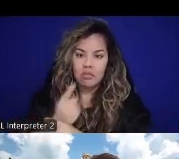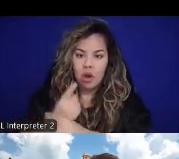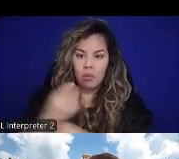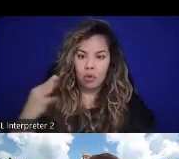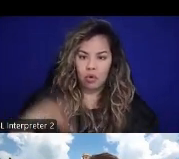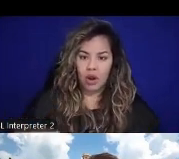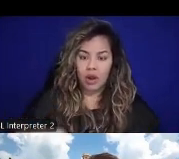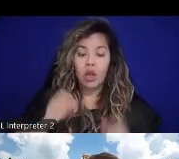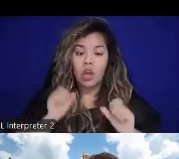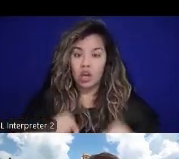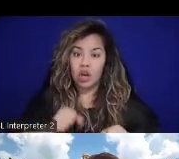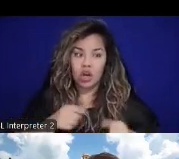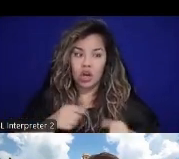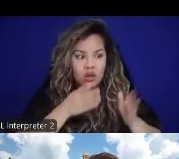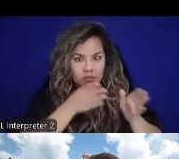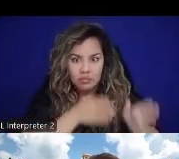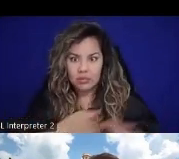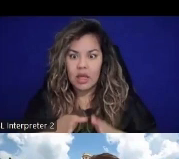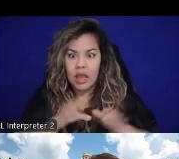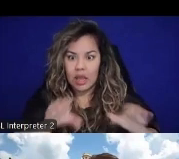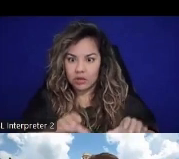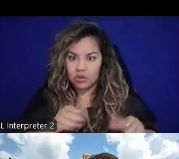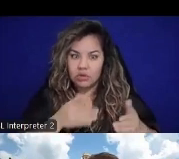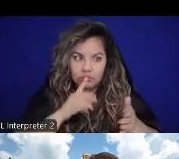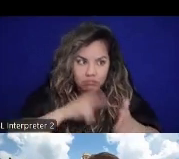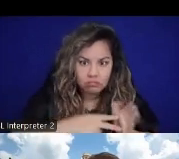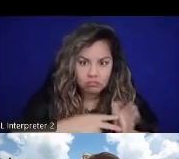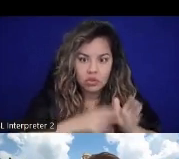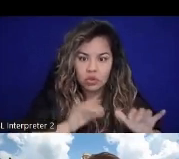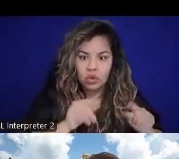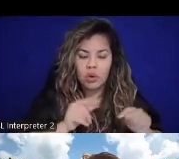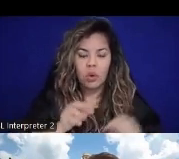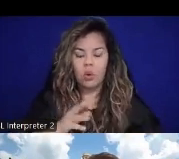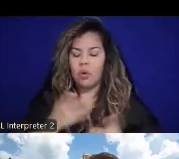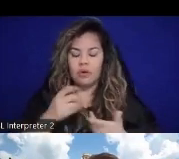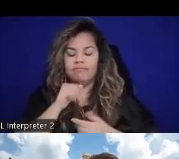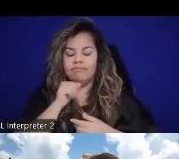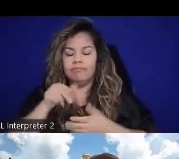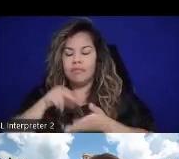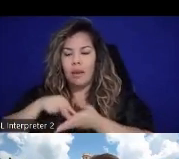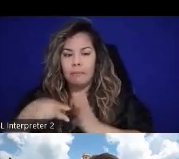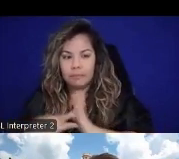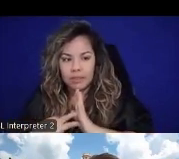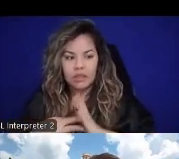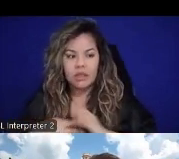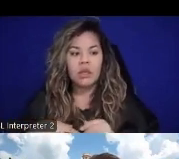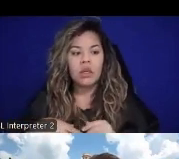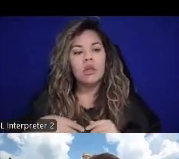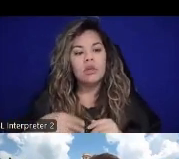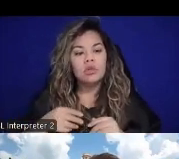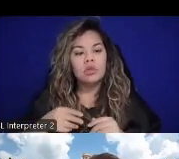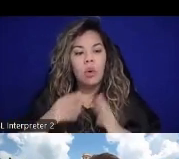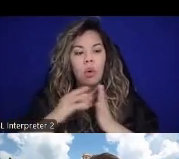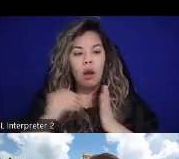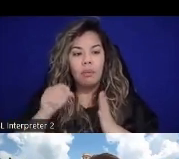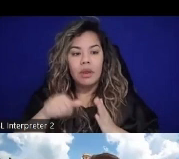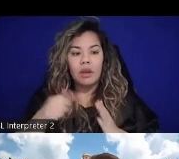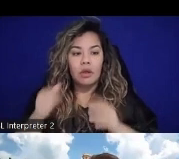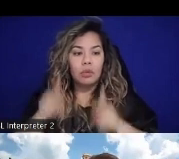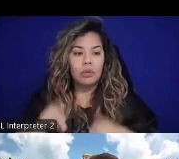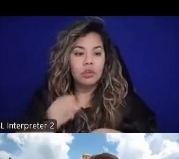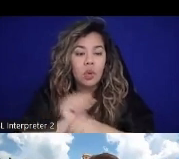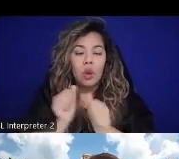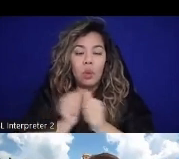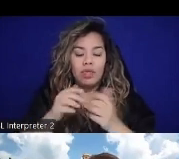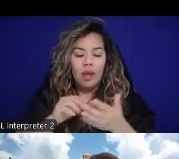So generally, you cannot directly copy and paste a large section of text from other people's work without citing it. You